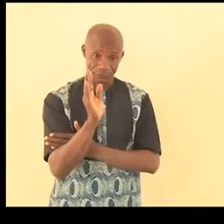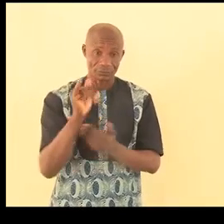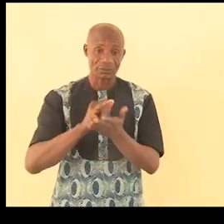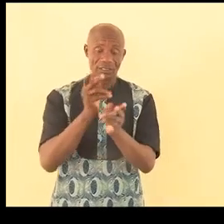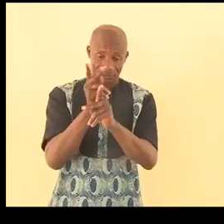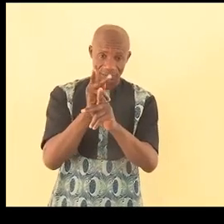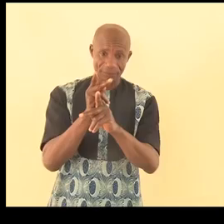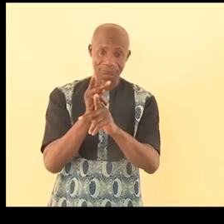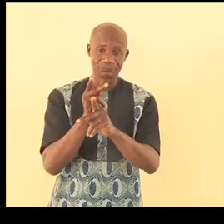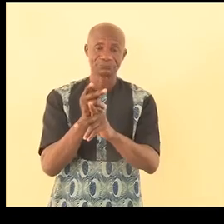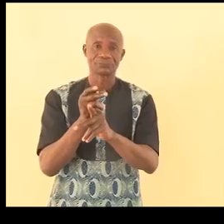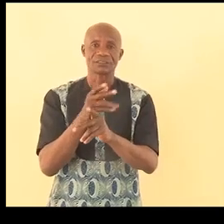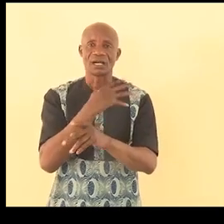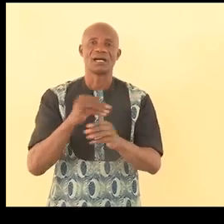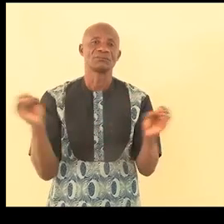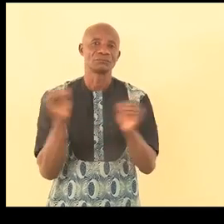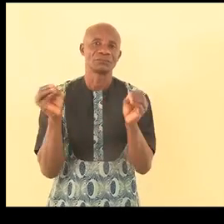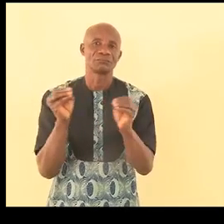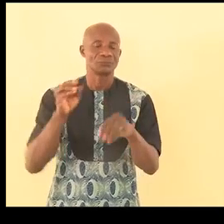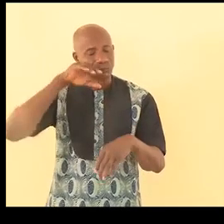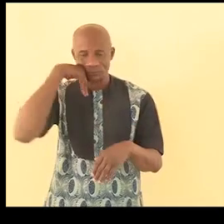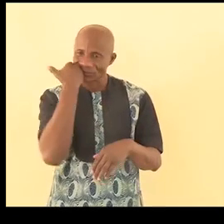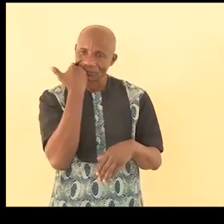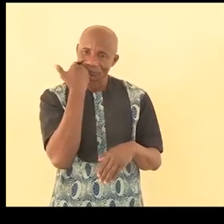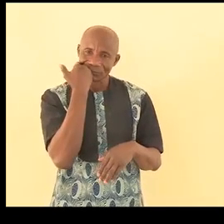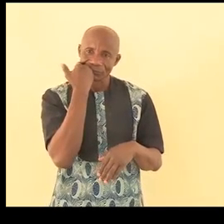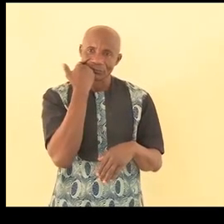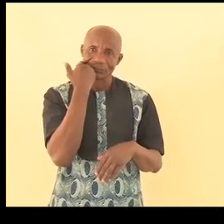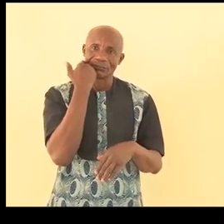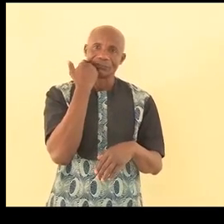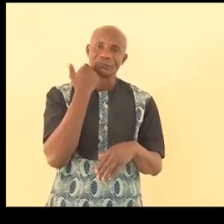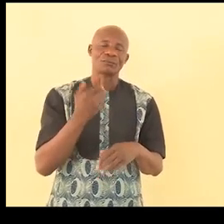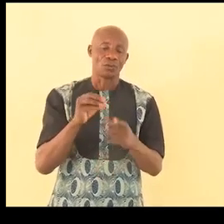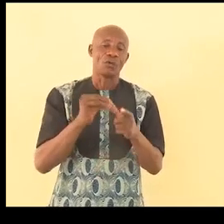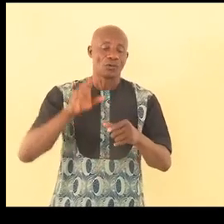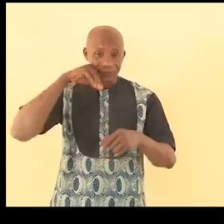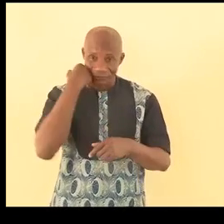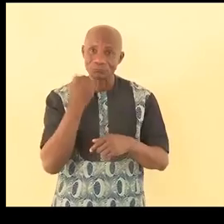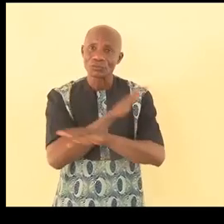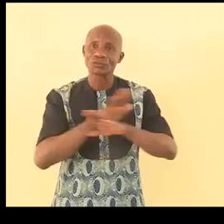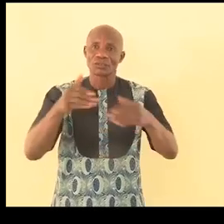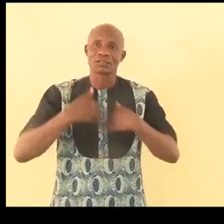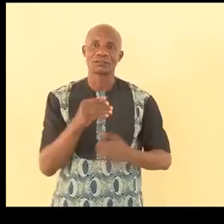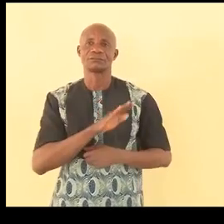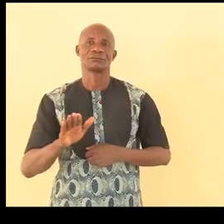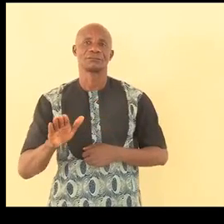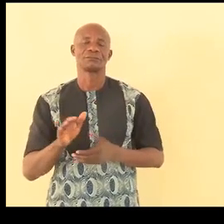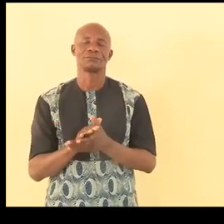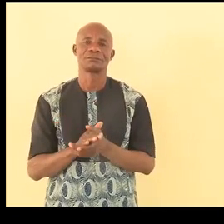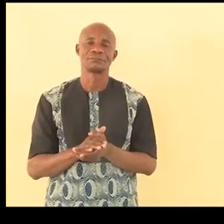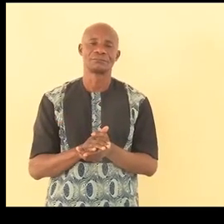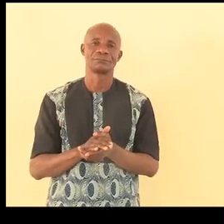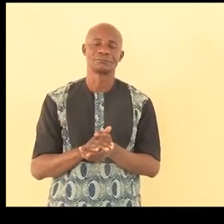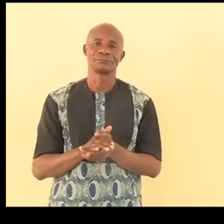sick, and the humiliation of childlessness. These are burdens that people carry, and they can truly mourn over